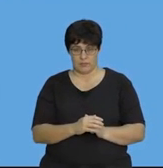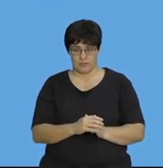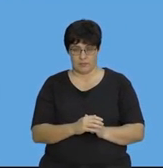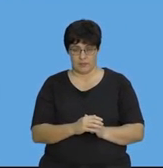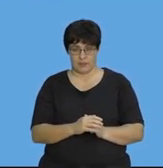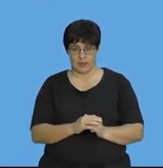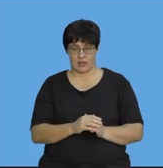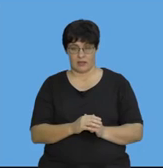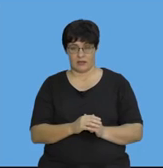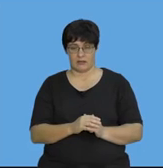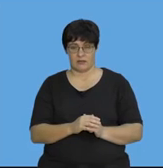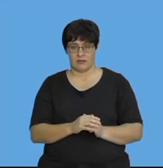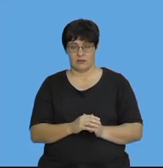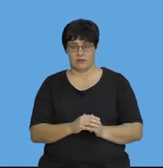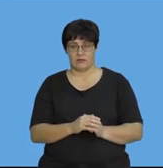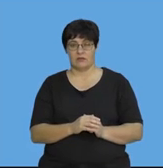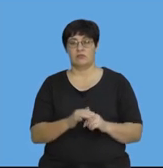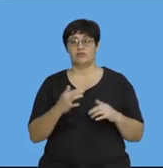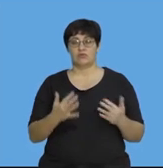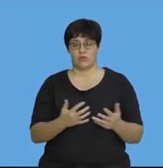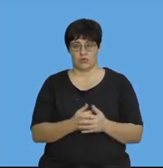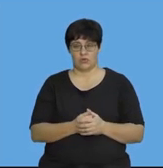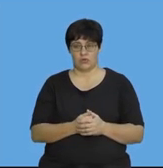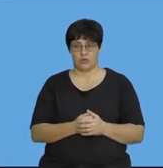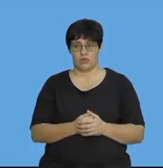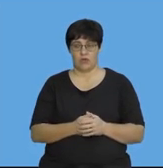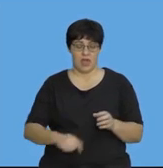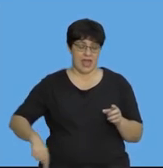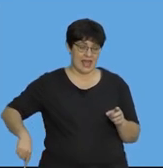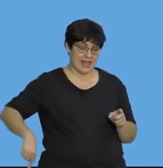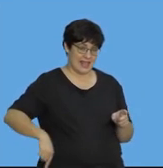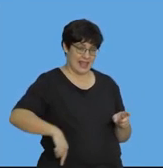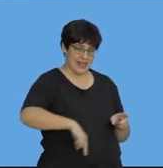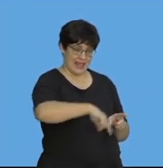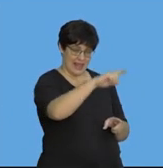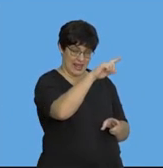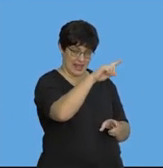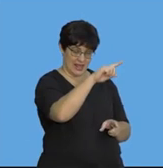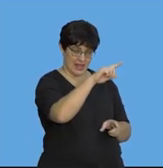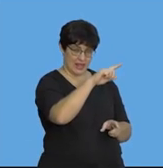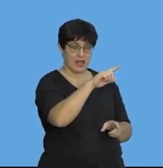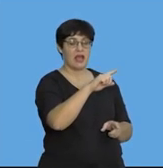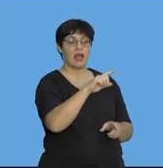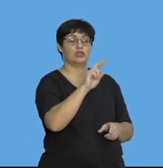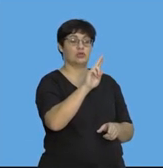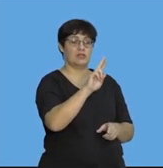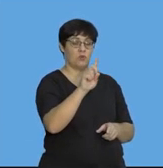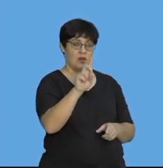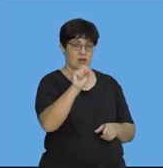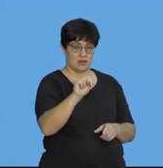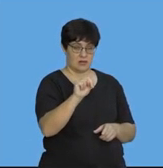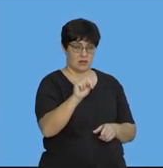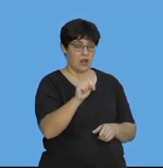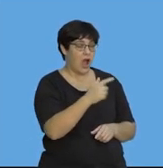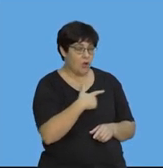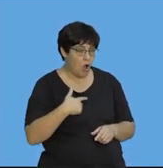So, first of all, he kicks a ball with an average force of 21 newtons for